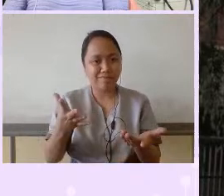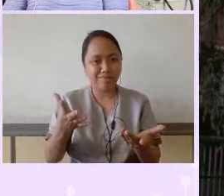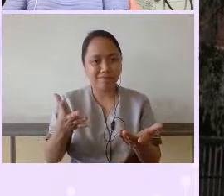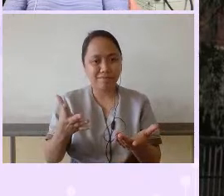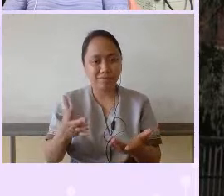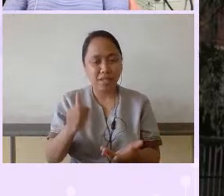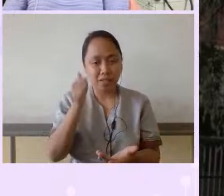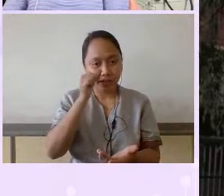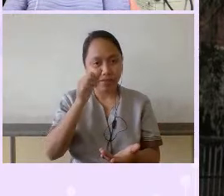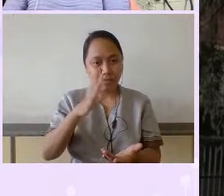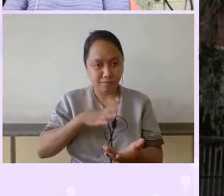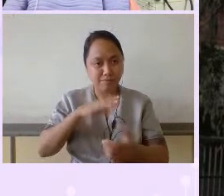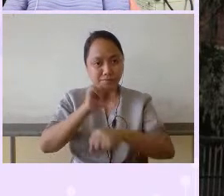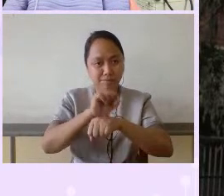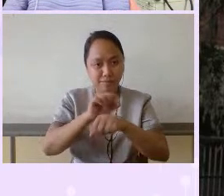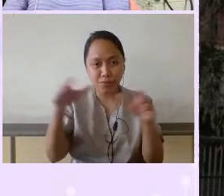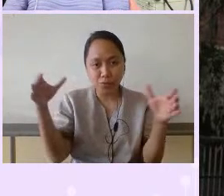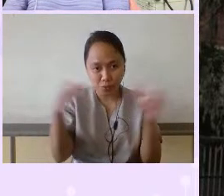Next slide, please.